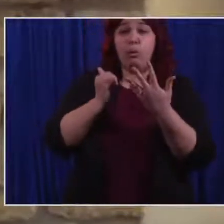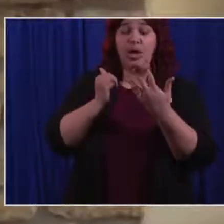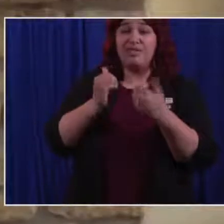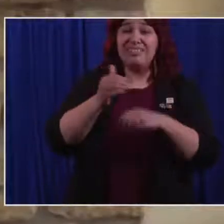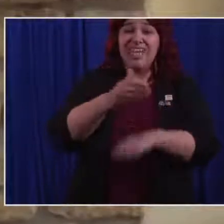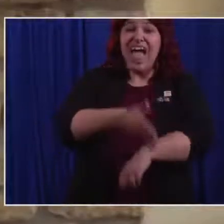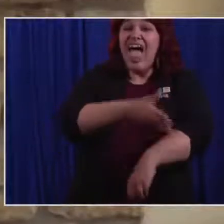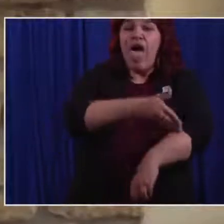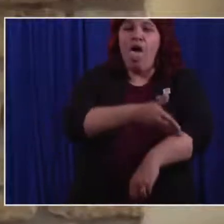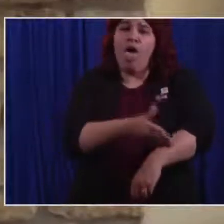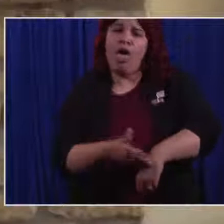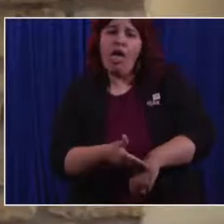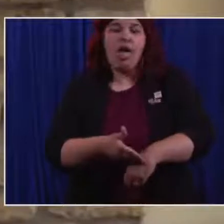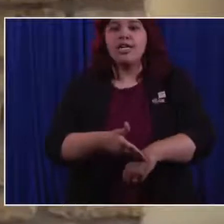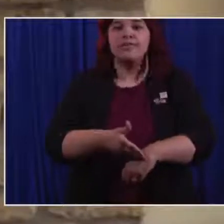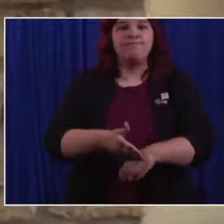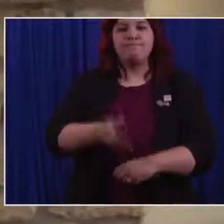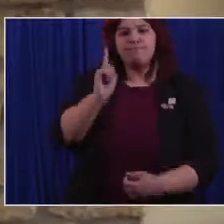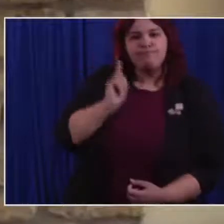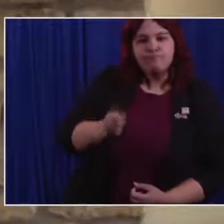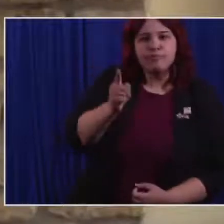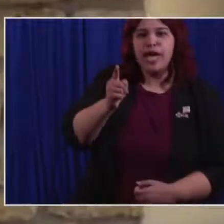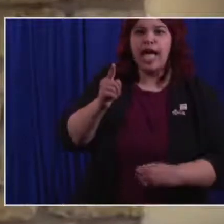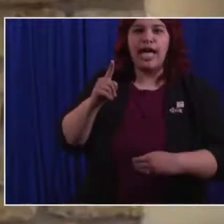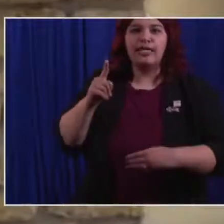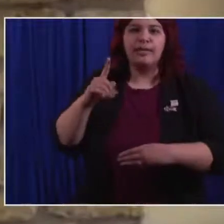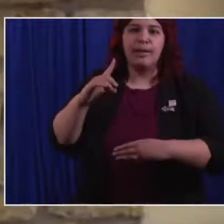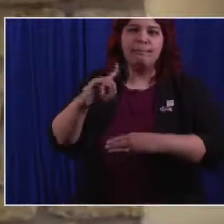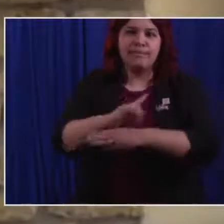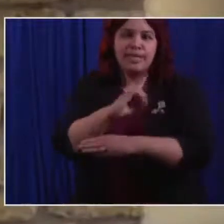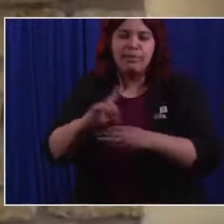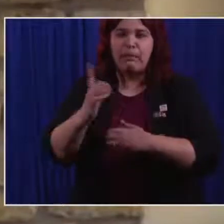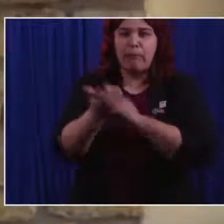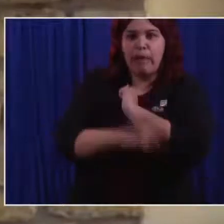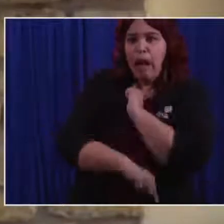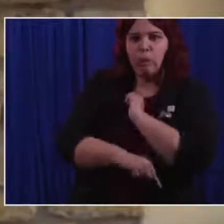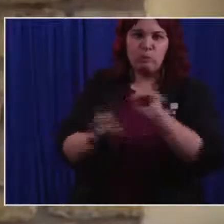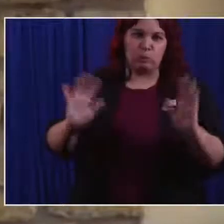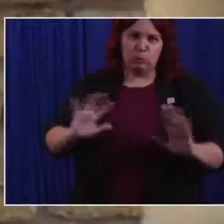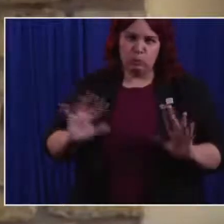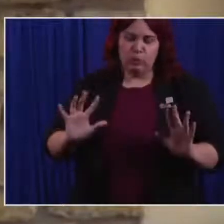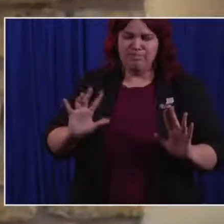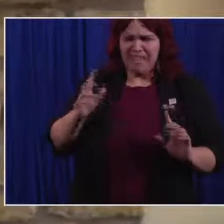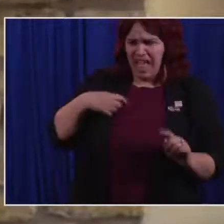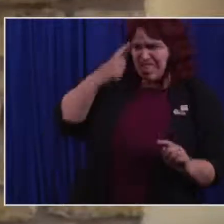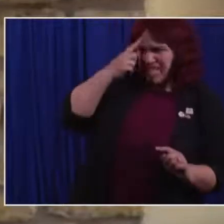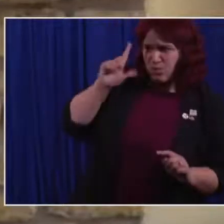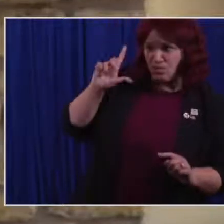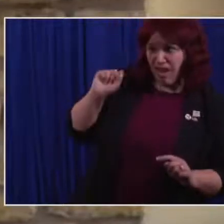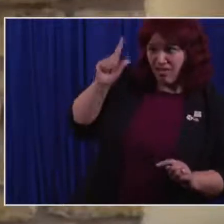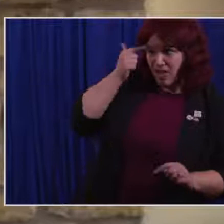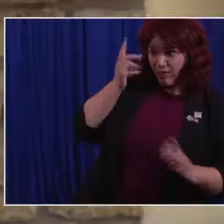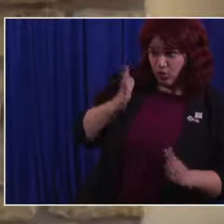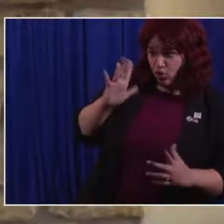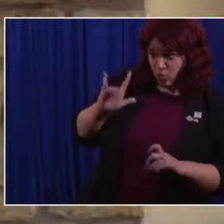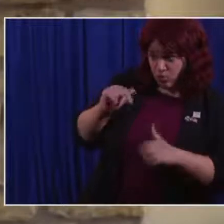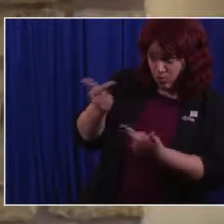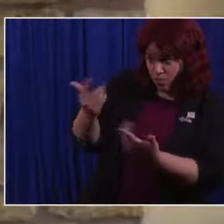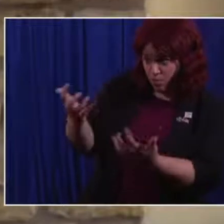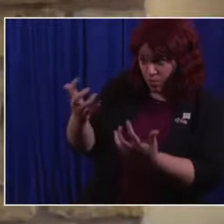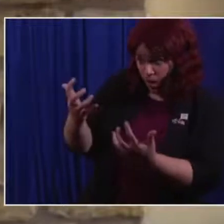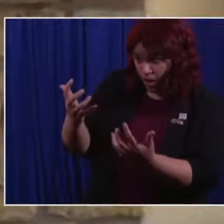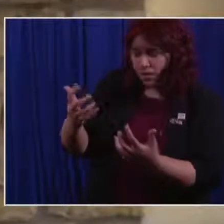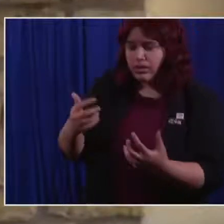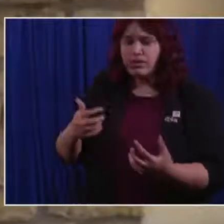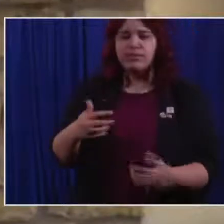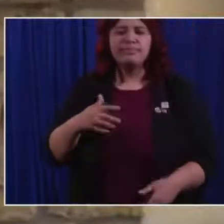of information that can be helpful and valuable as we move forward. I think the Lieutenant Governor wants to add something to that as well. Yeah,